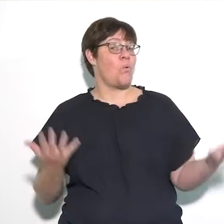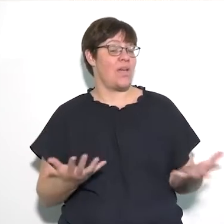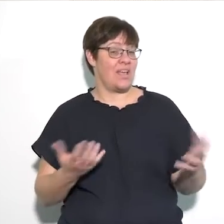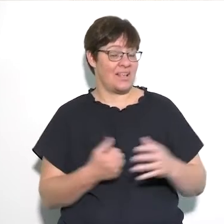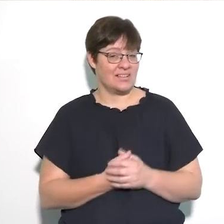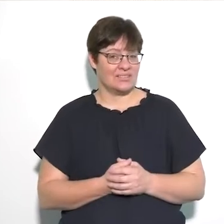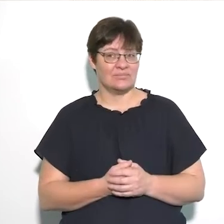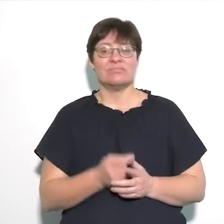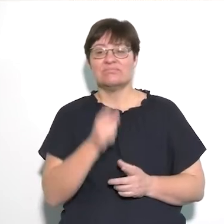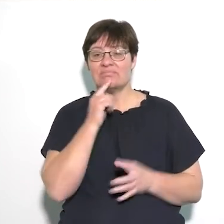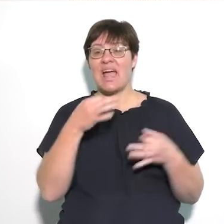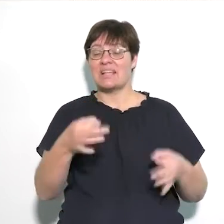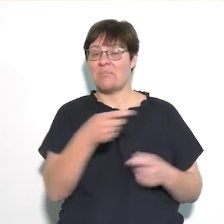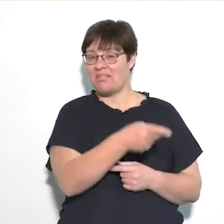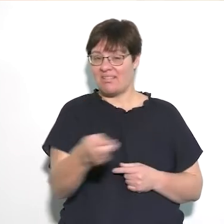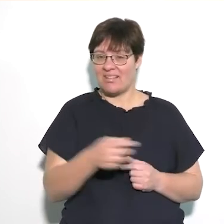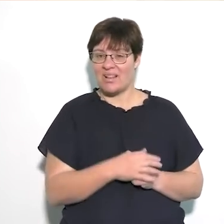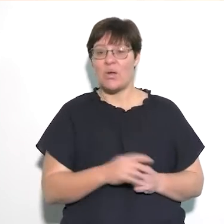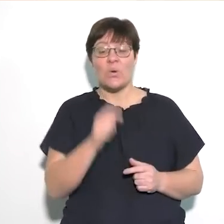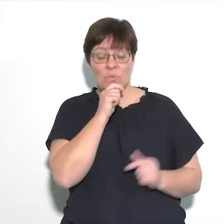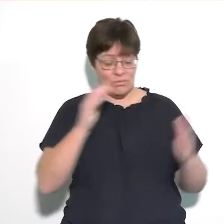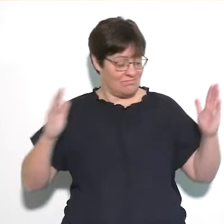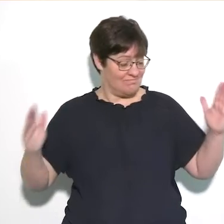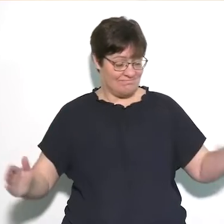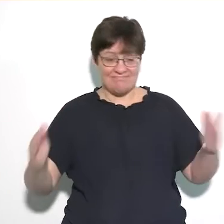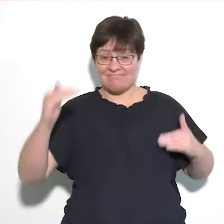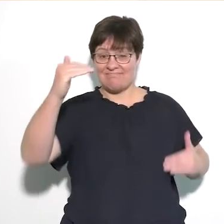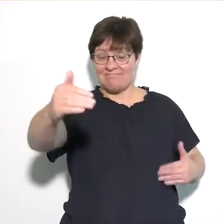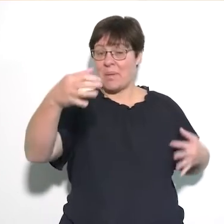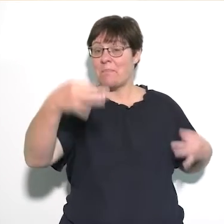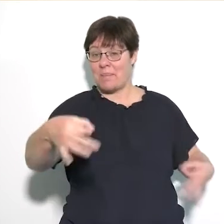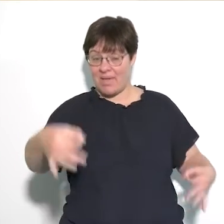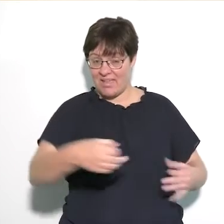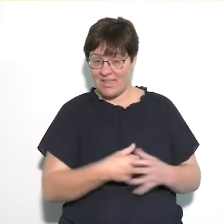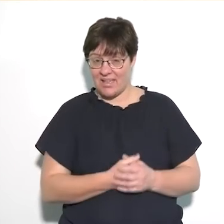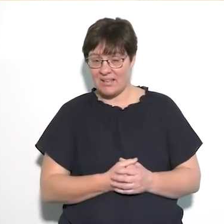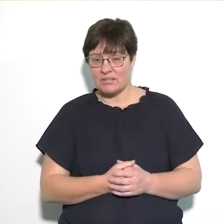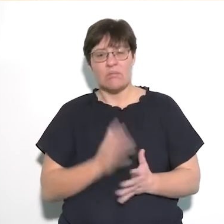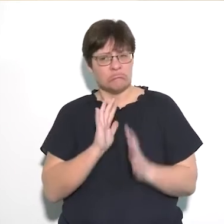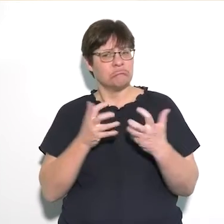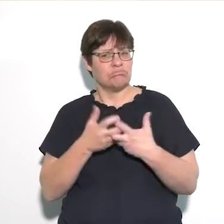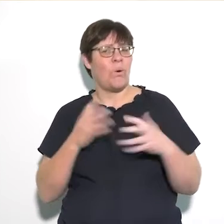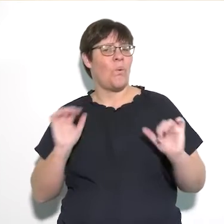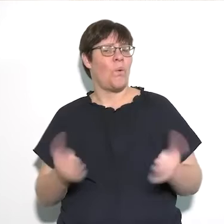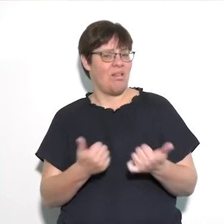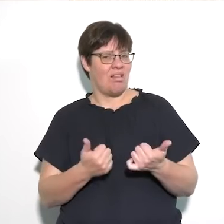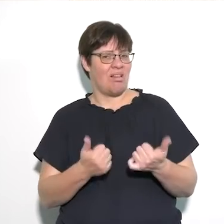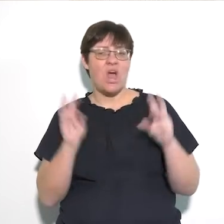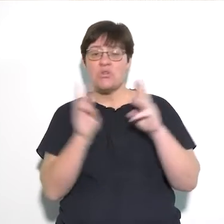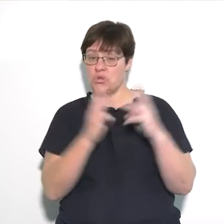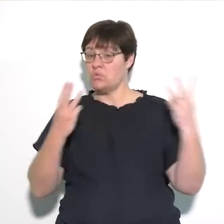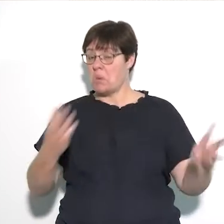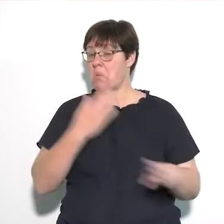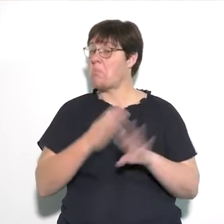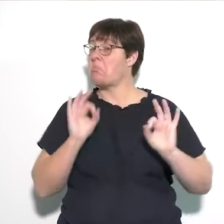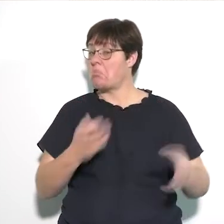Here's an example of the paper garden. You should use a big sheet of paper so that it works really well. Newspaper